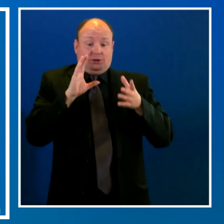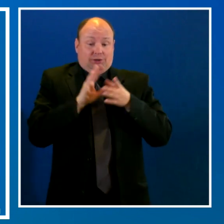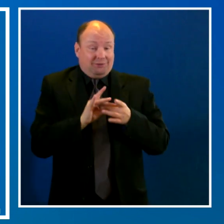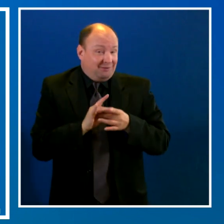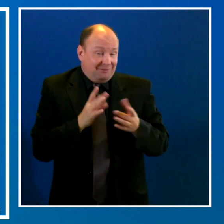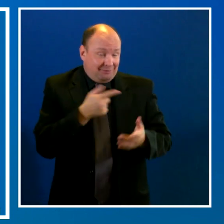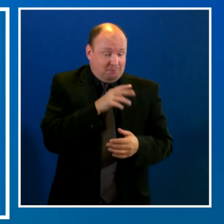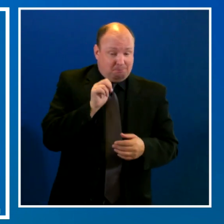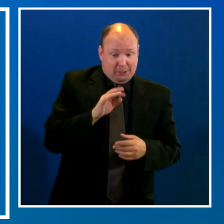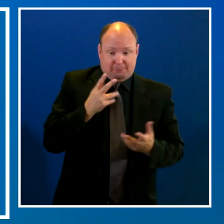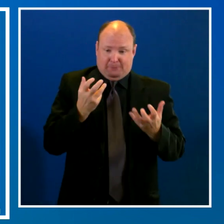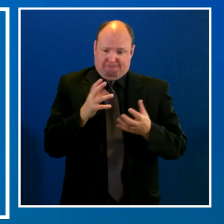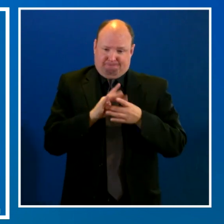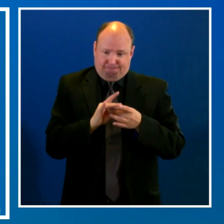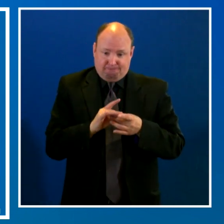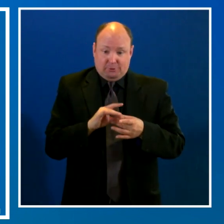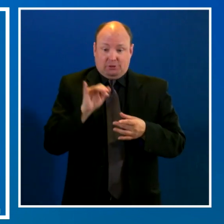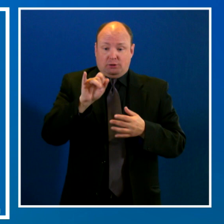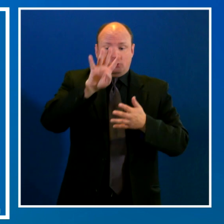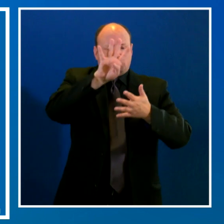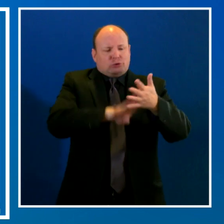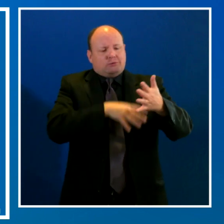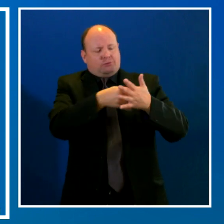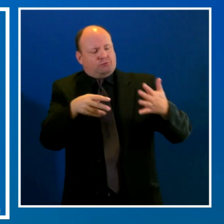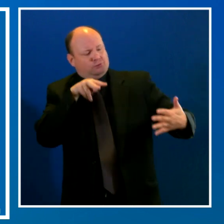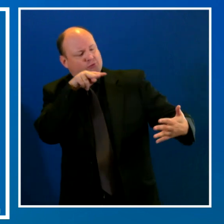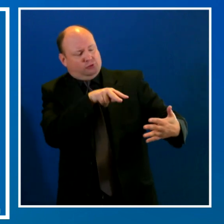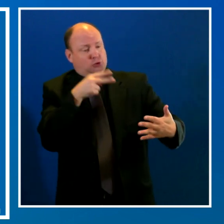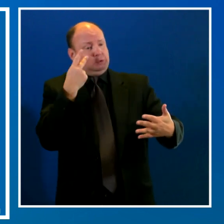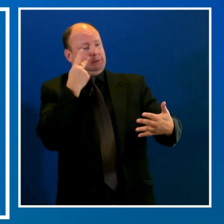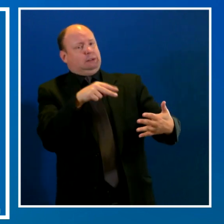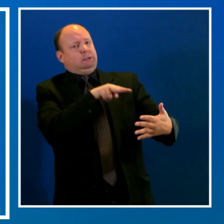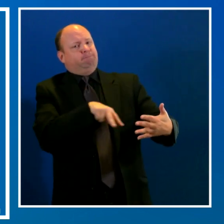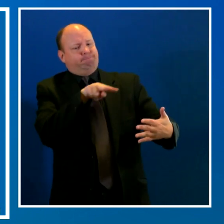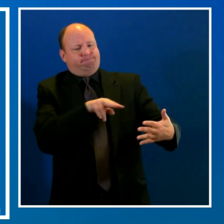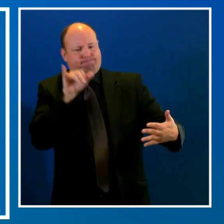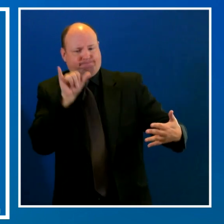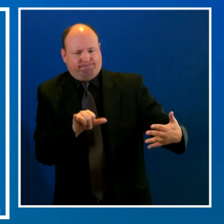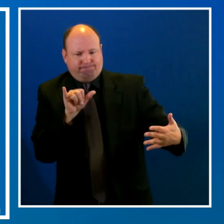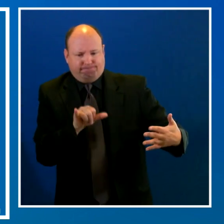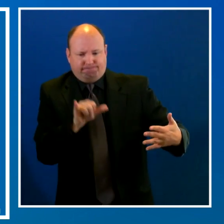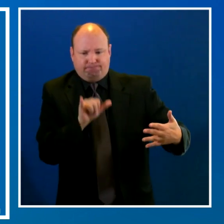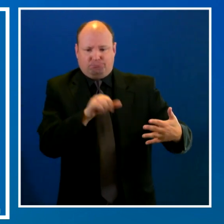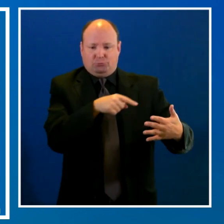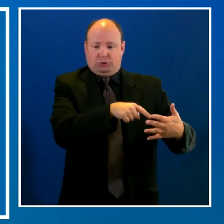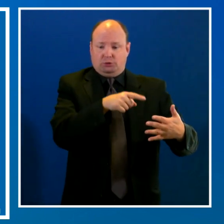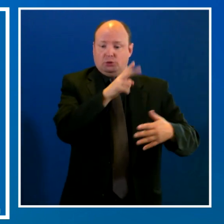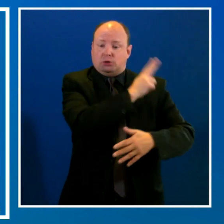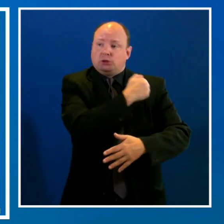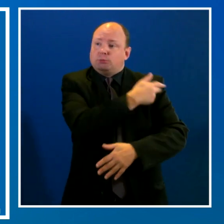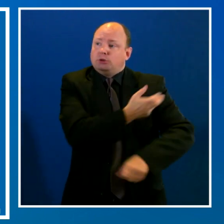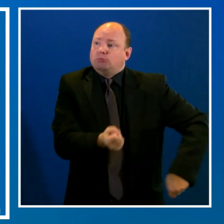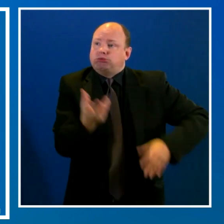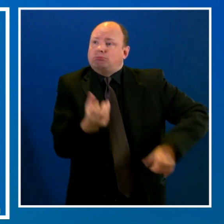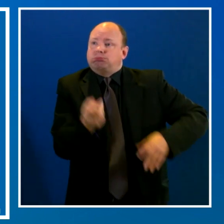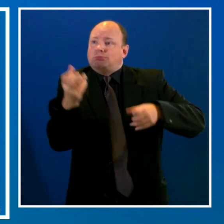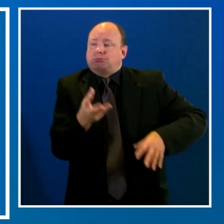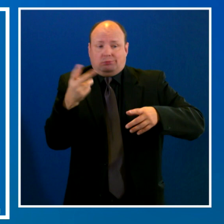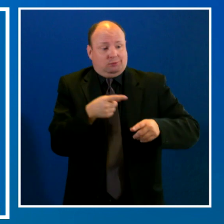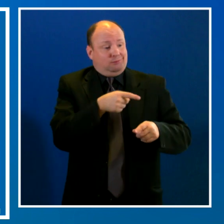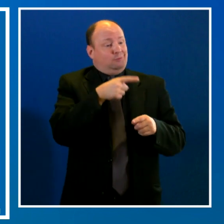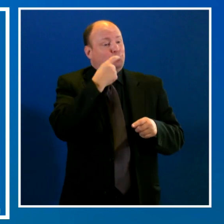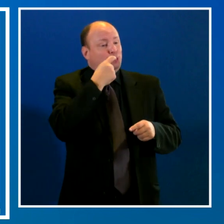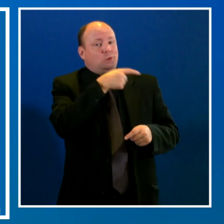hospitalized COVID patients has fallen in the Clark County area recently, down from a high of